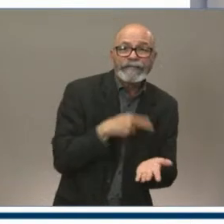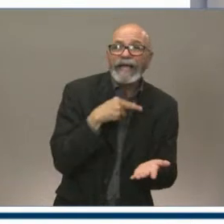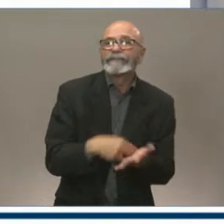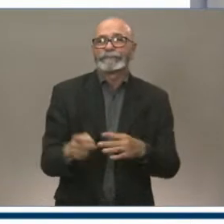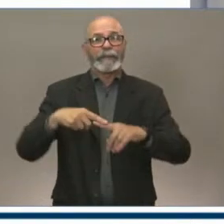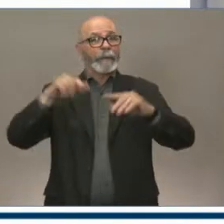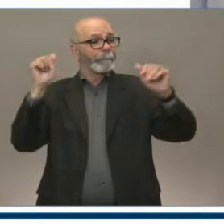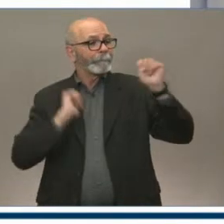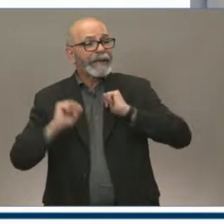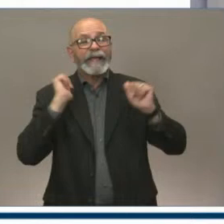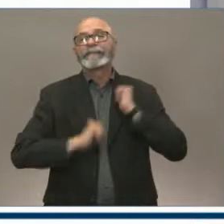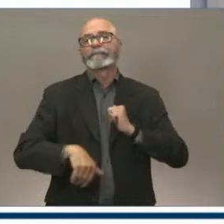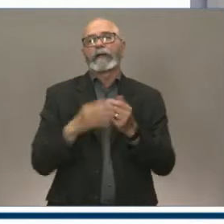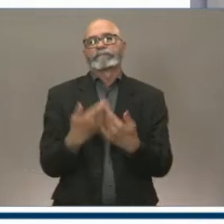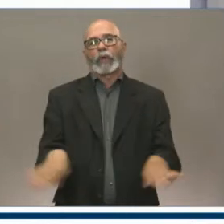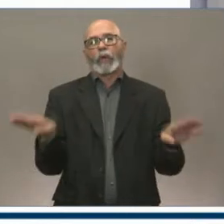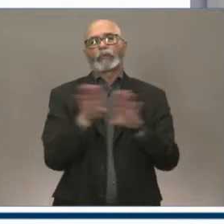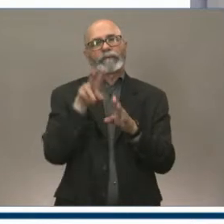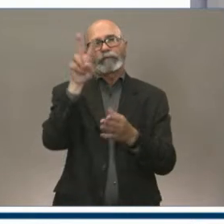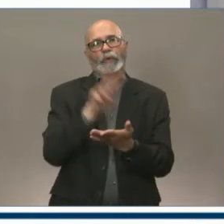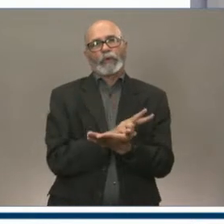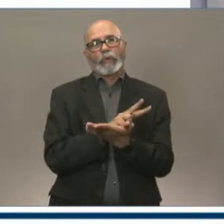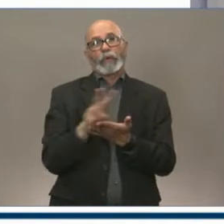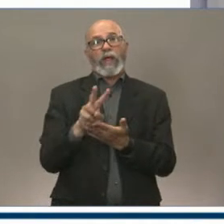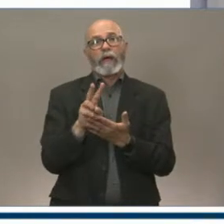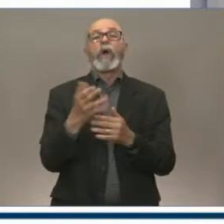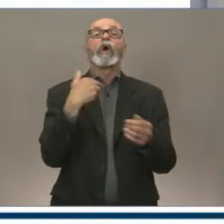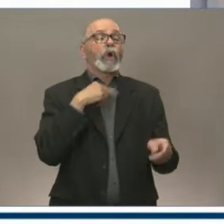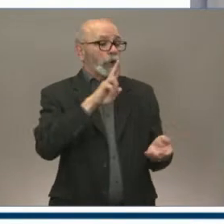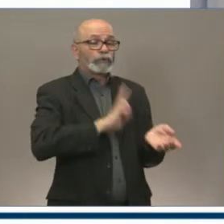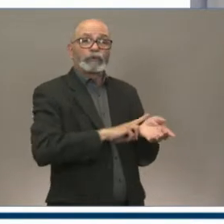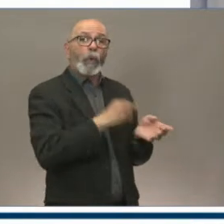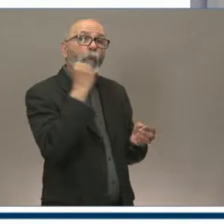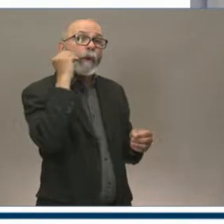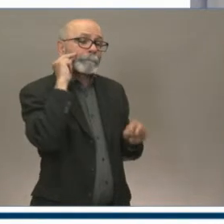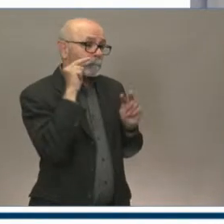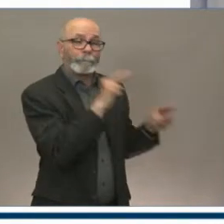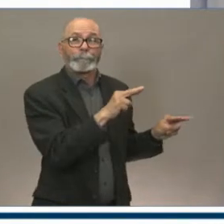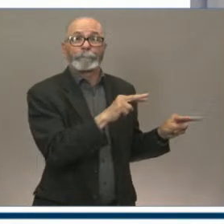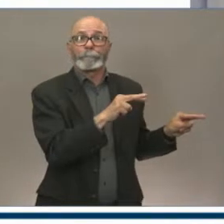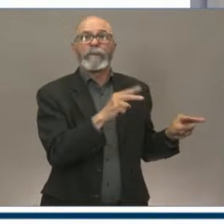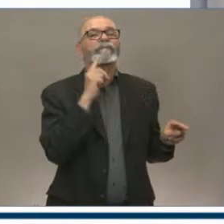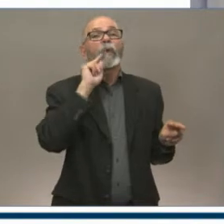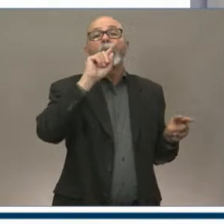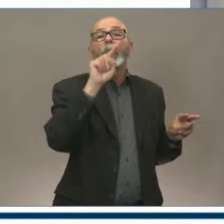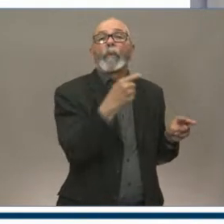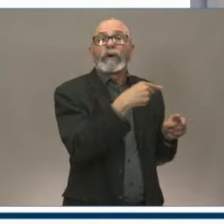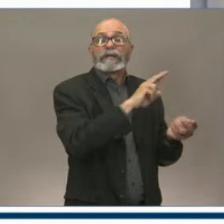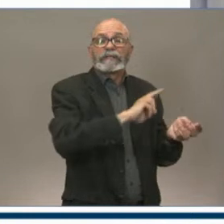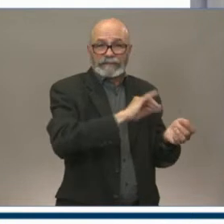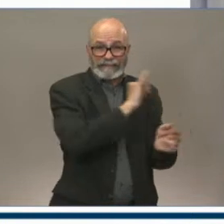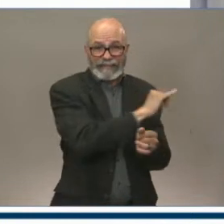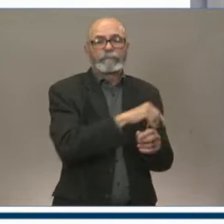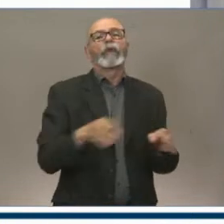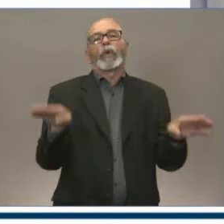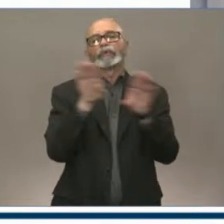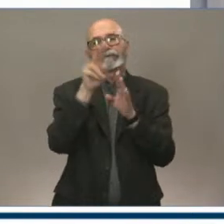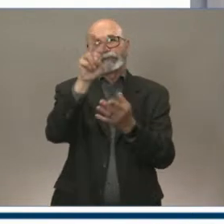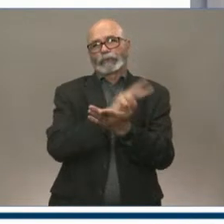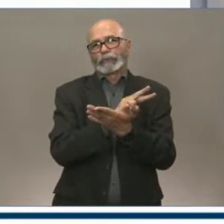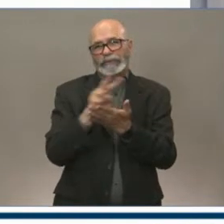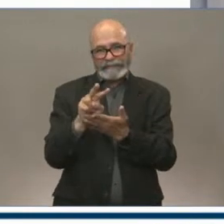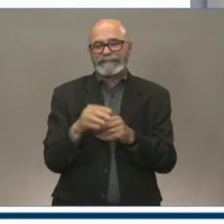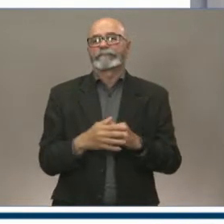weeks. Long-term care homes, closed except for designated caregivers. Essential services will remain